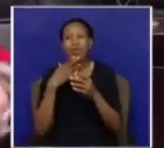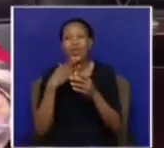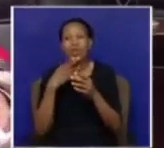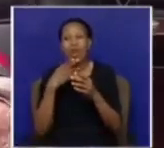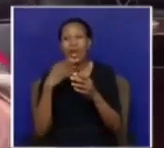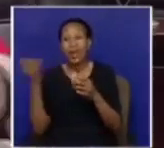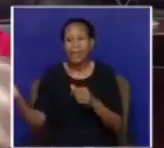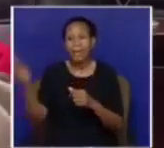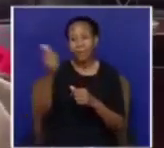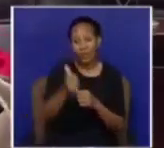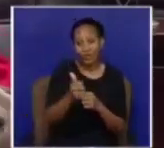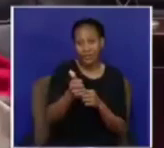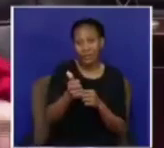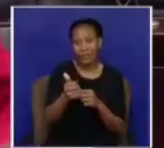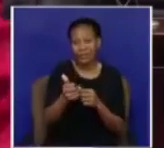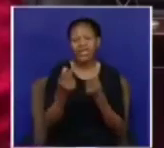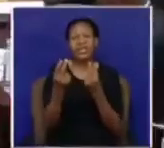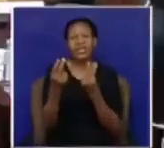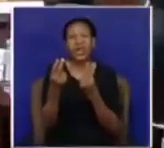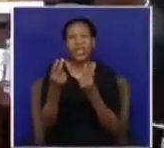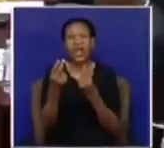Thank you very much, Madam Speaker.